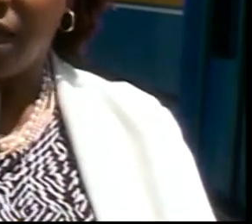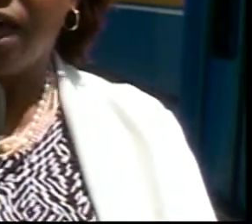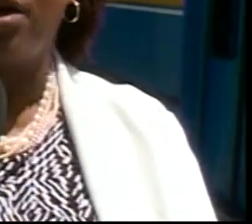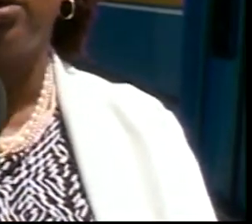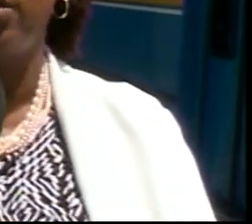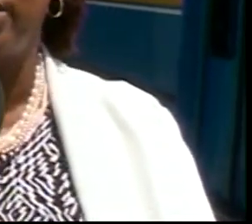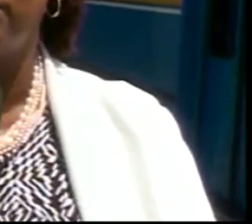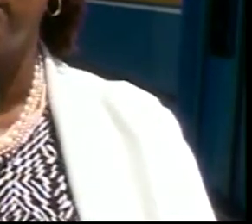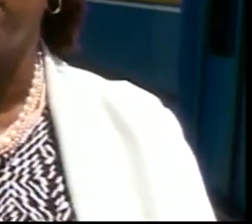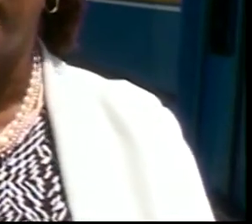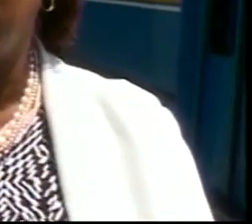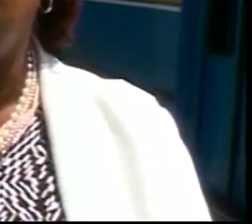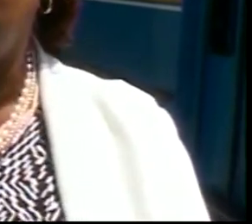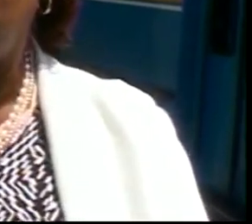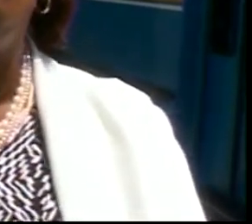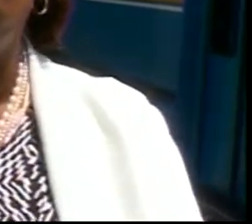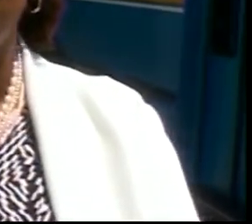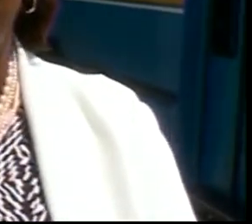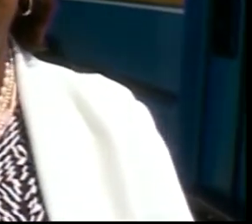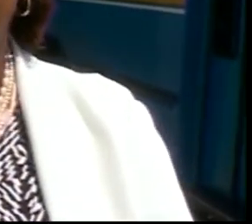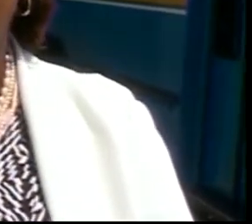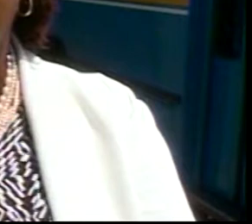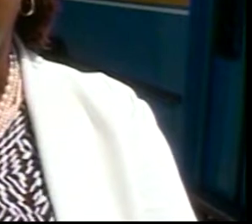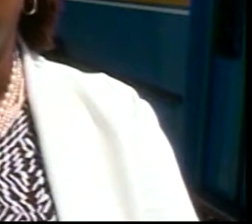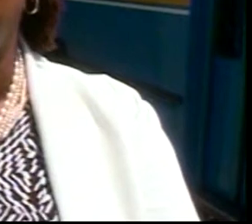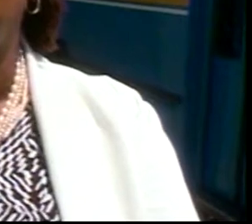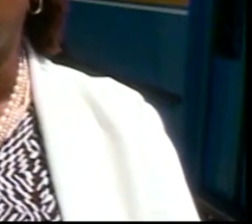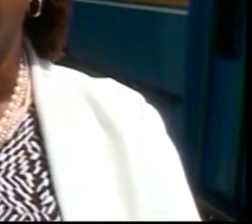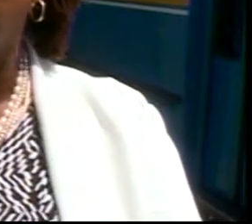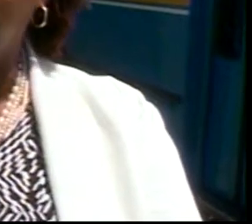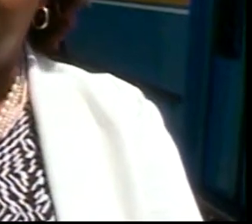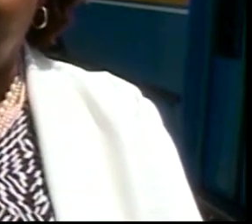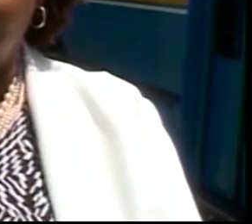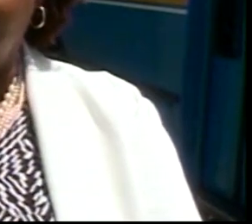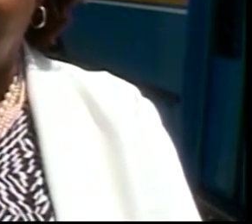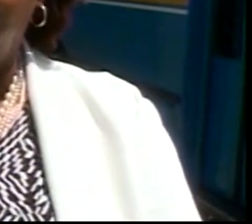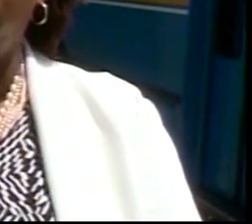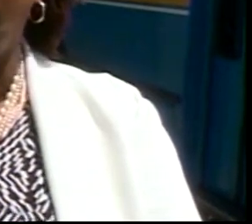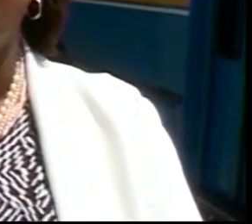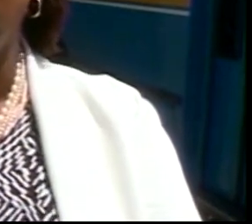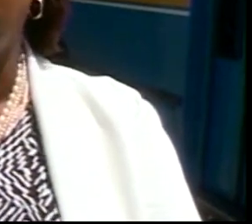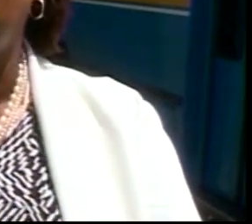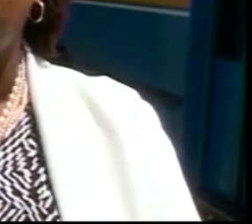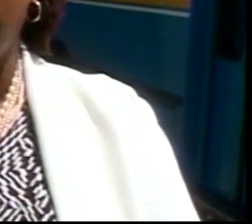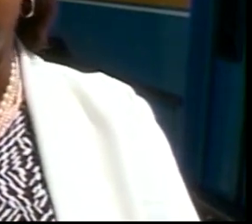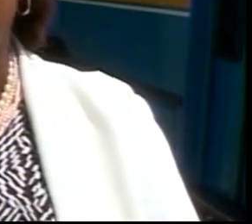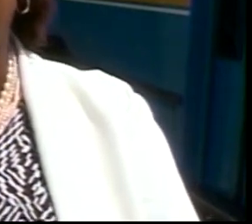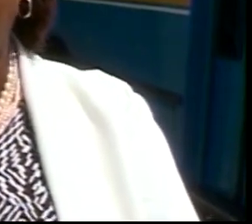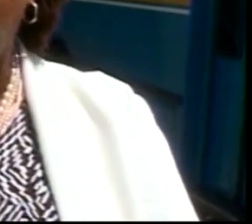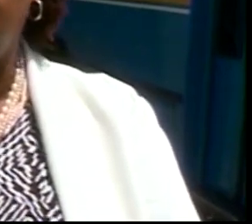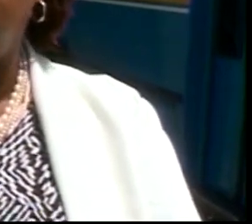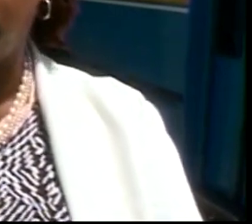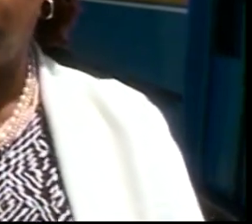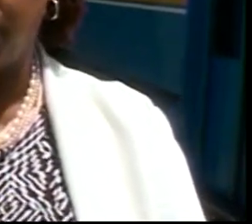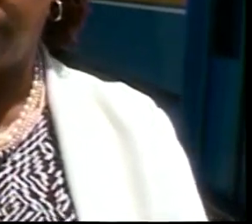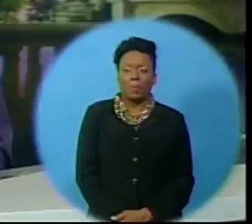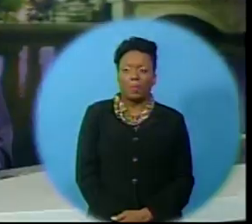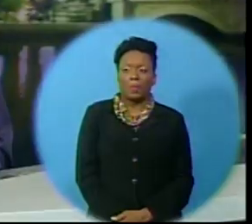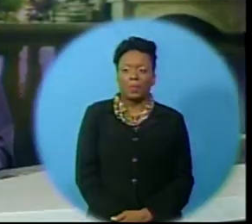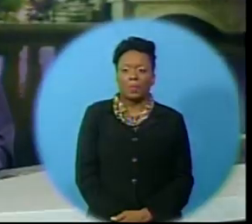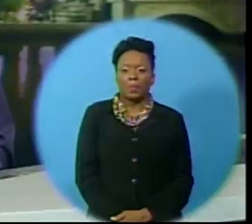season and we're now into the wet season, so you shouldn't have the opportunity for any fire to spread like that one did this